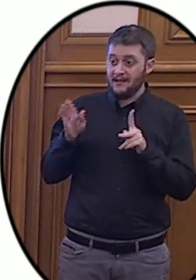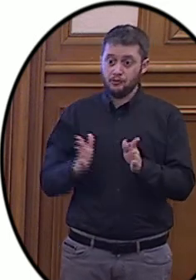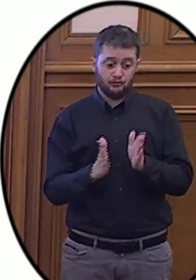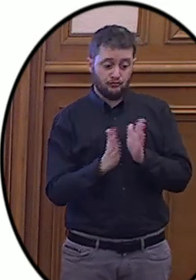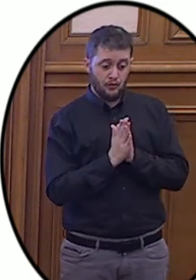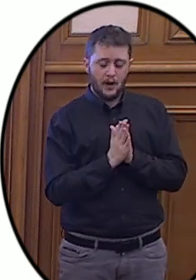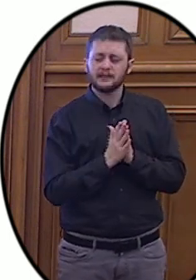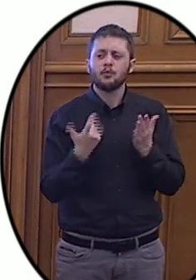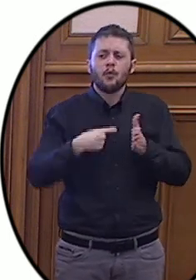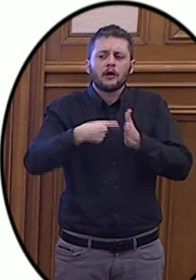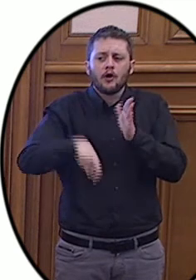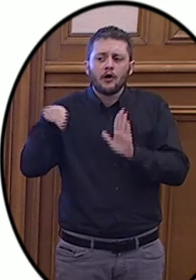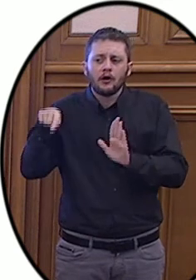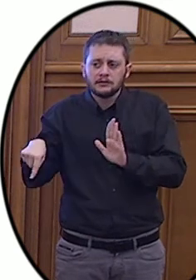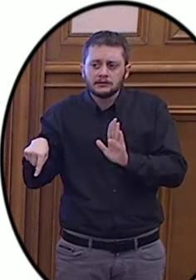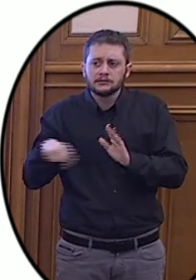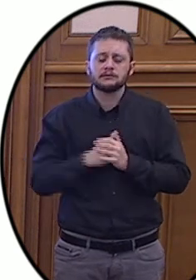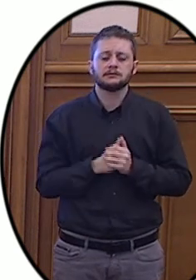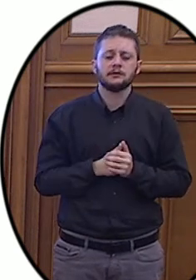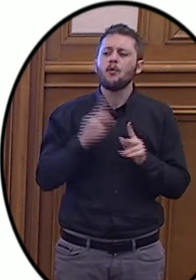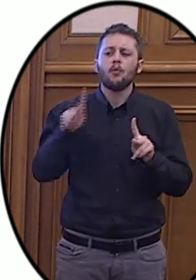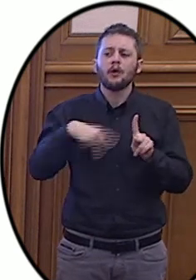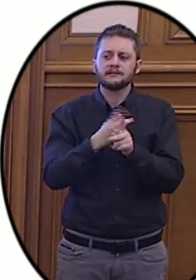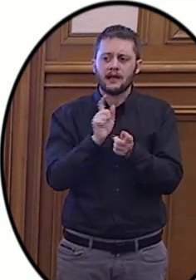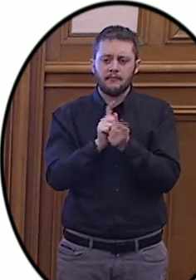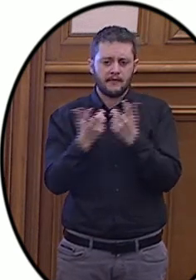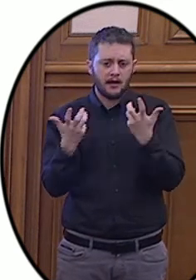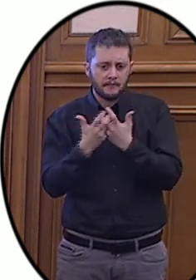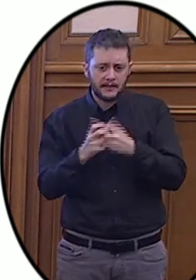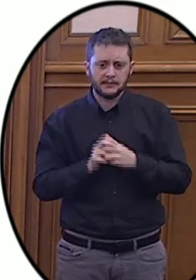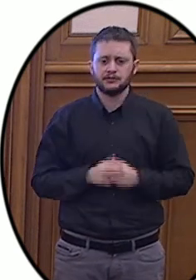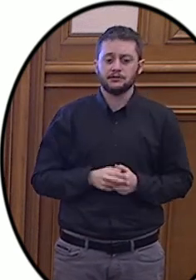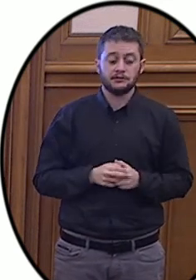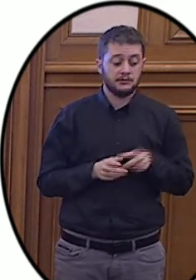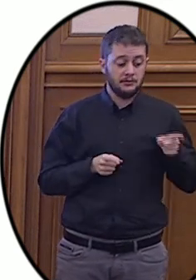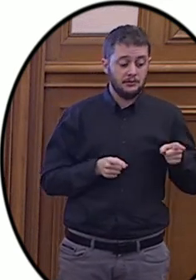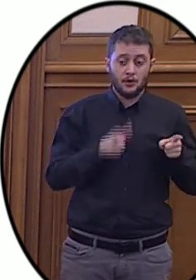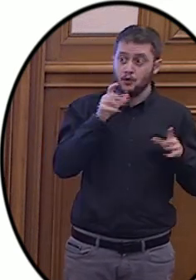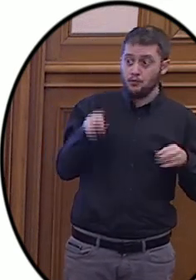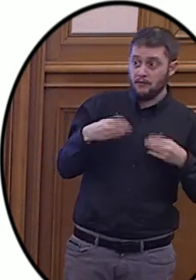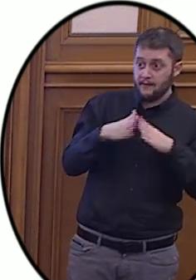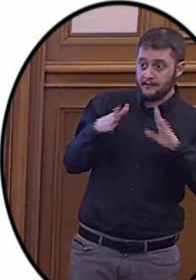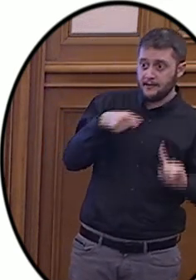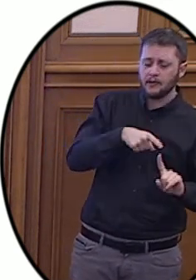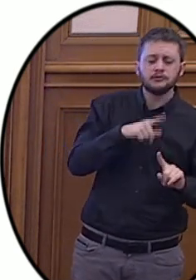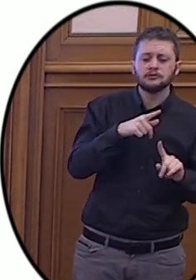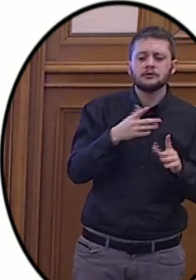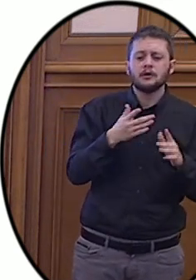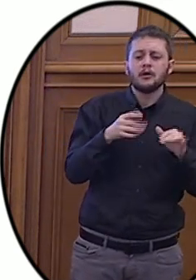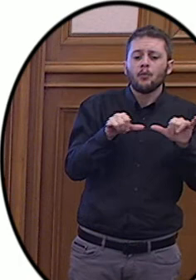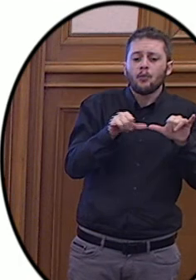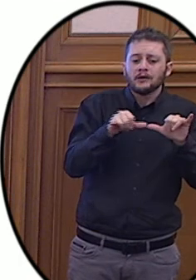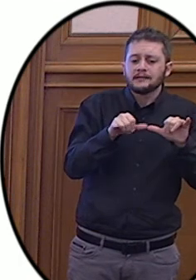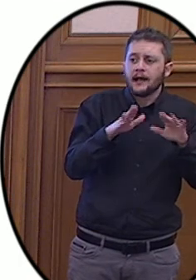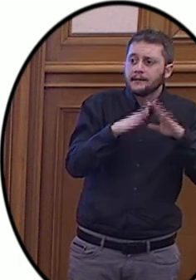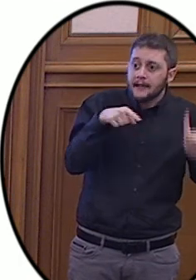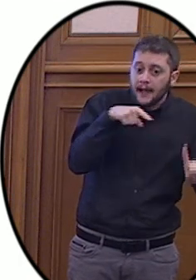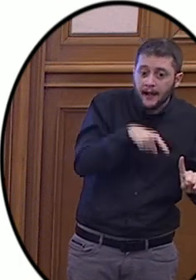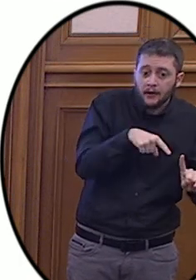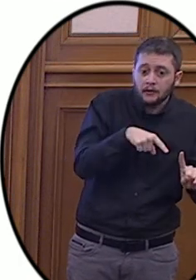accommodation and the financial resources and size of the housing provider and the impact